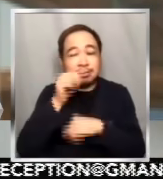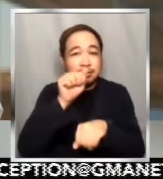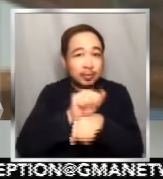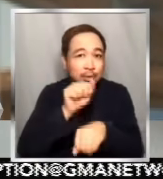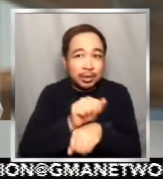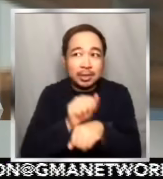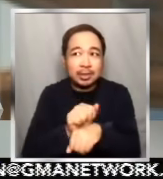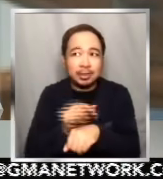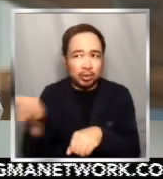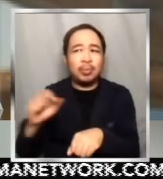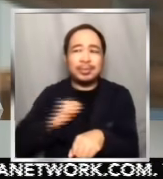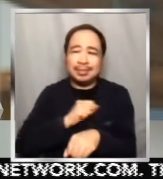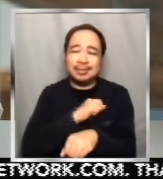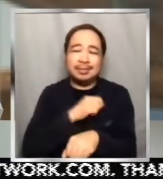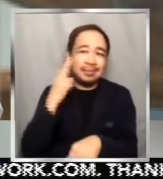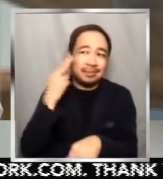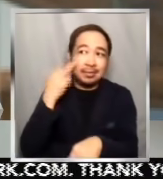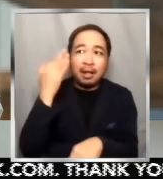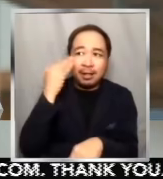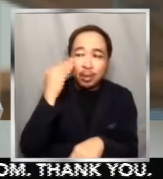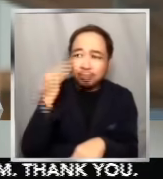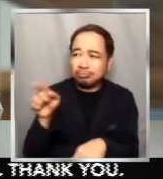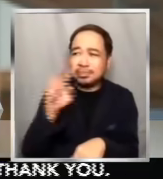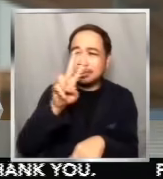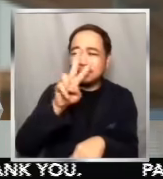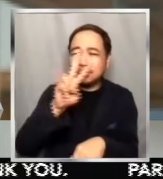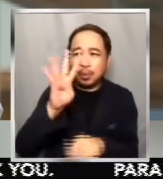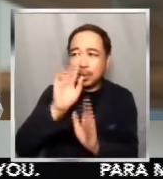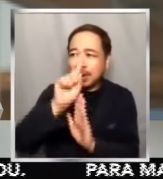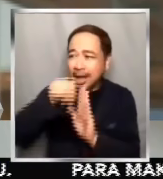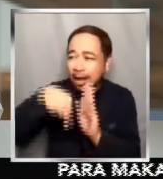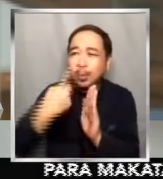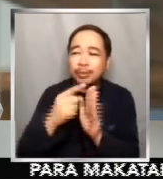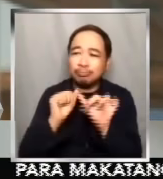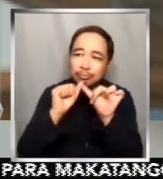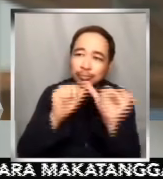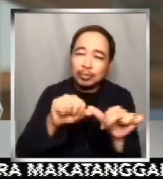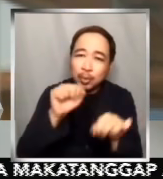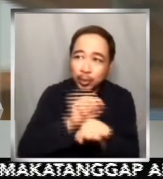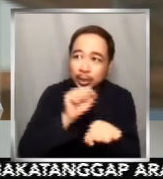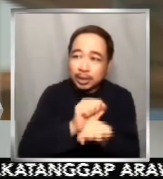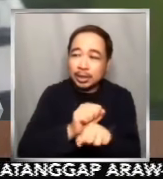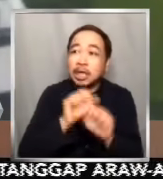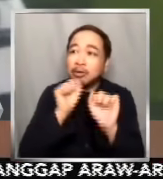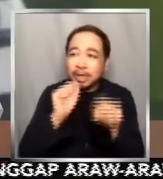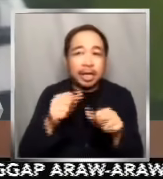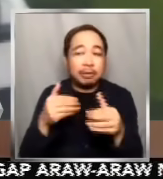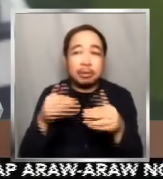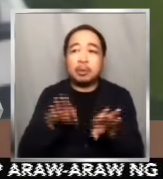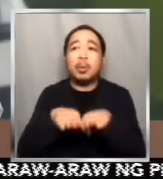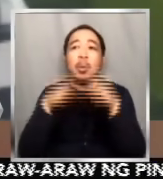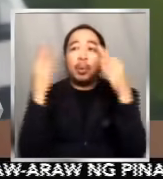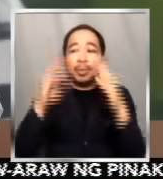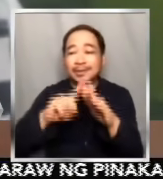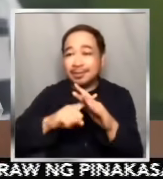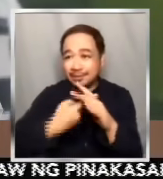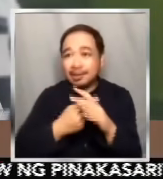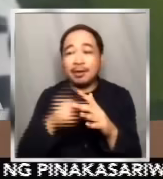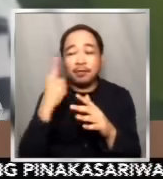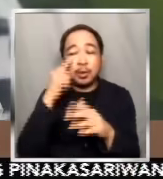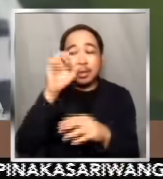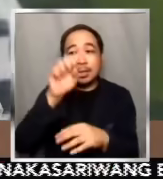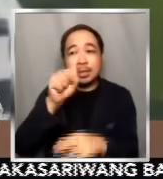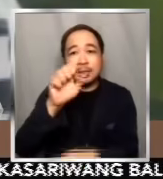nyo ba 24/7 nagtrabaho yon para makadeliver tayo sa Southeast Asian Games? The good lady from